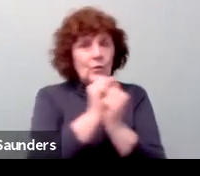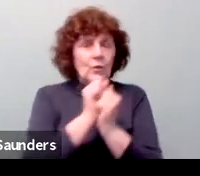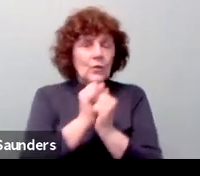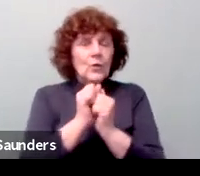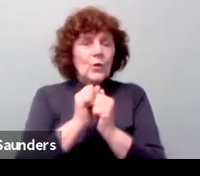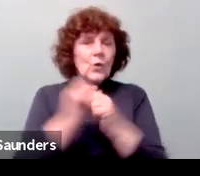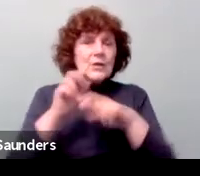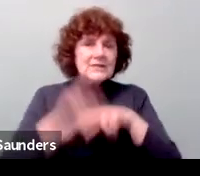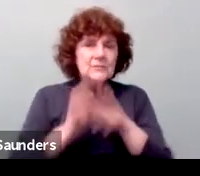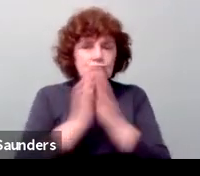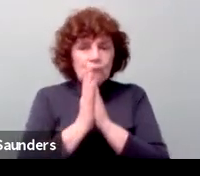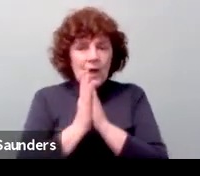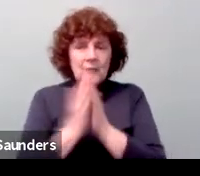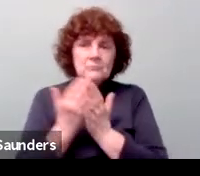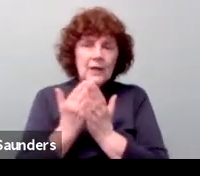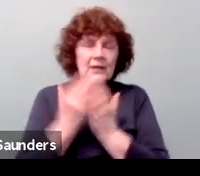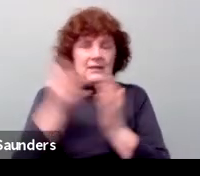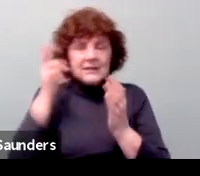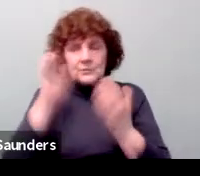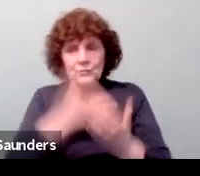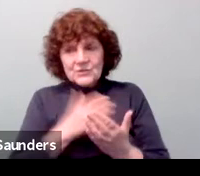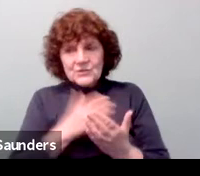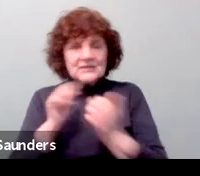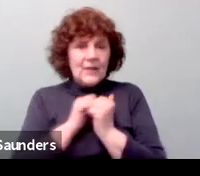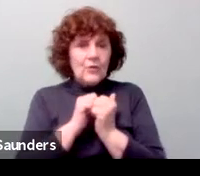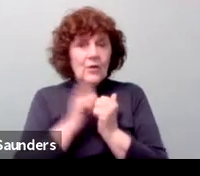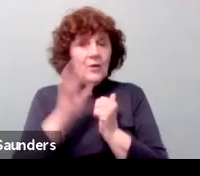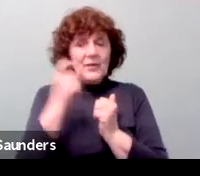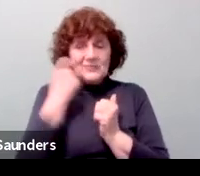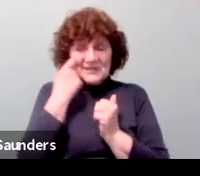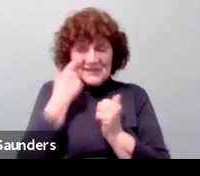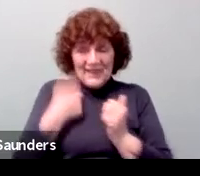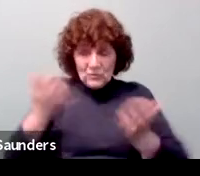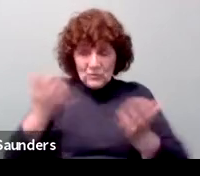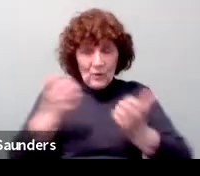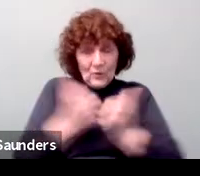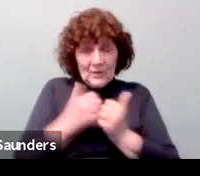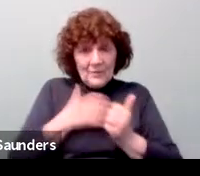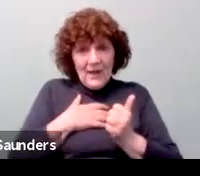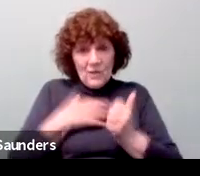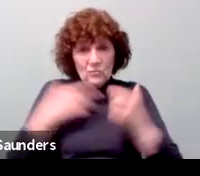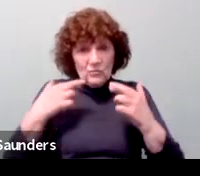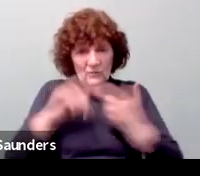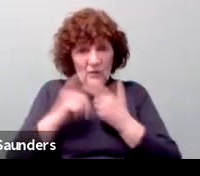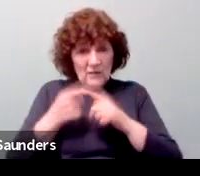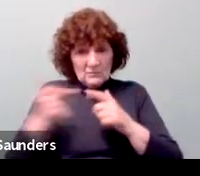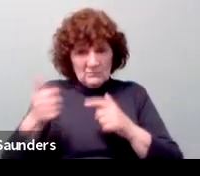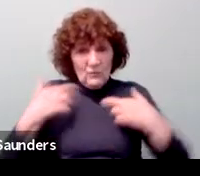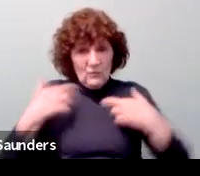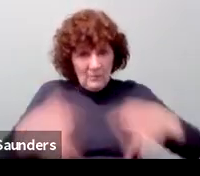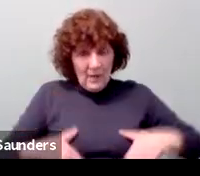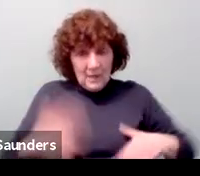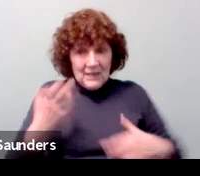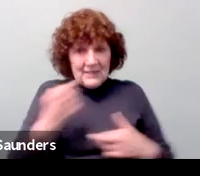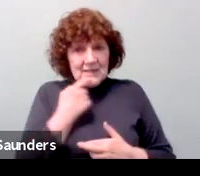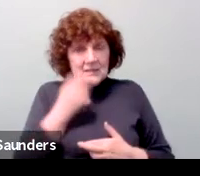that music, all that stuff. But I was talking with a rabbi friend the other day, and he pointed out that his